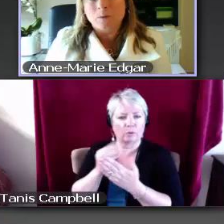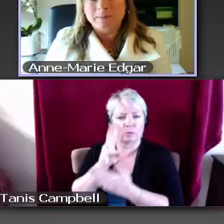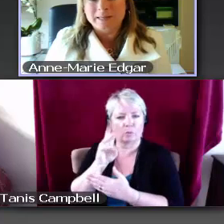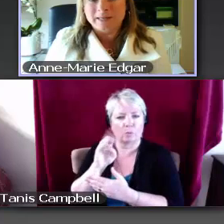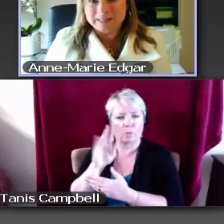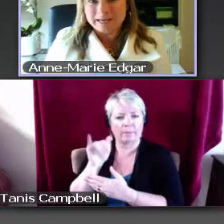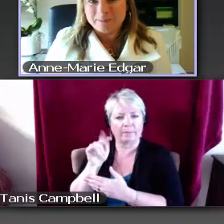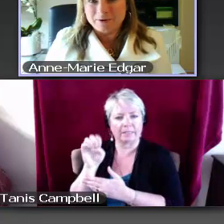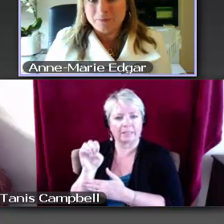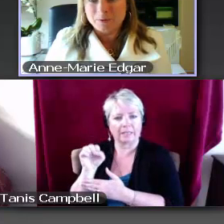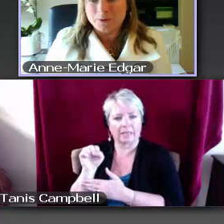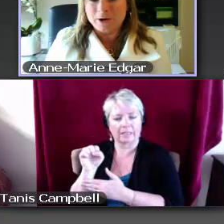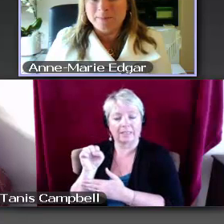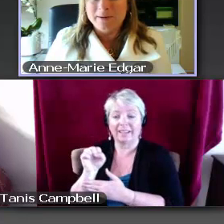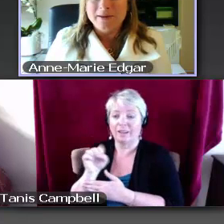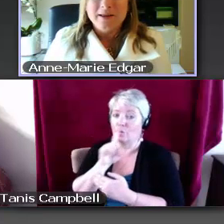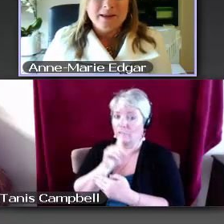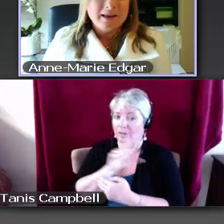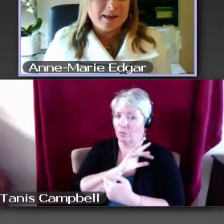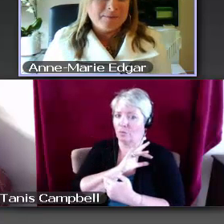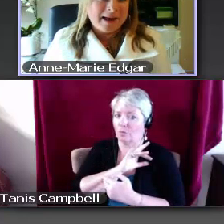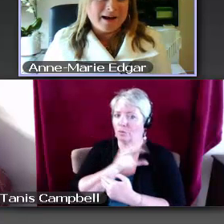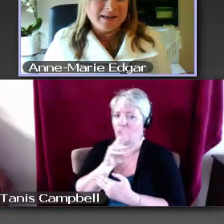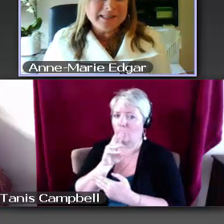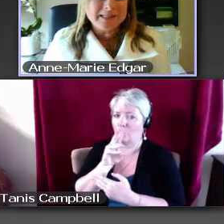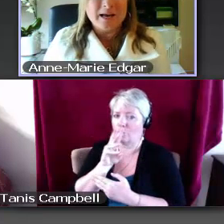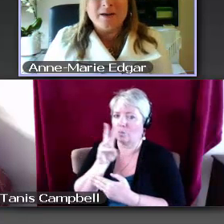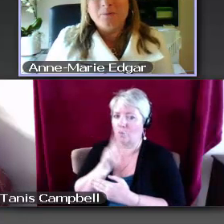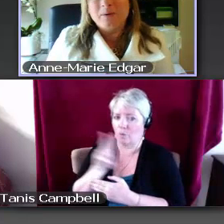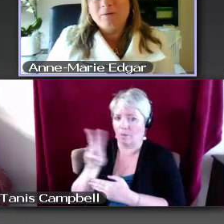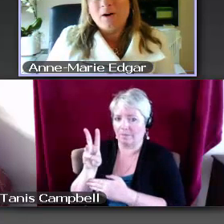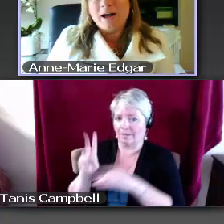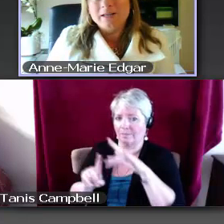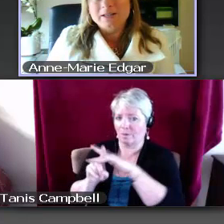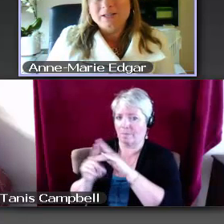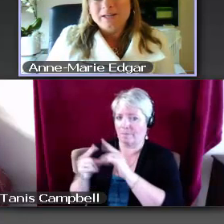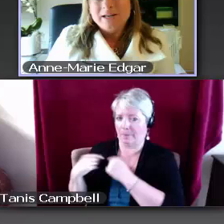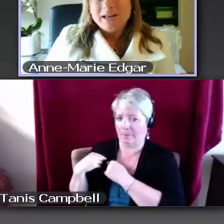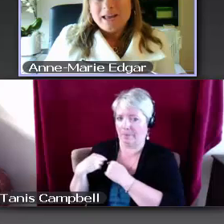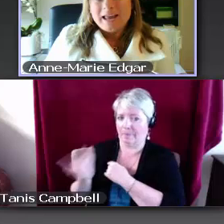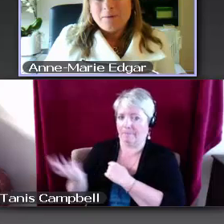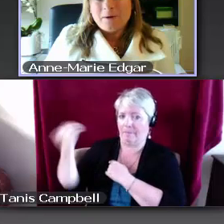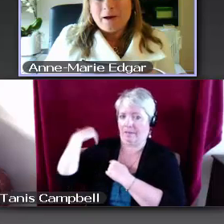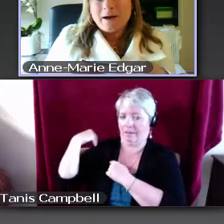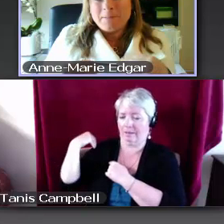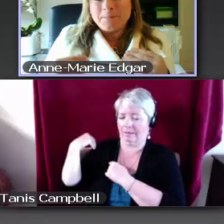examples of websites come out of the program in past. We've got